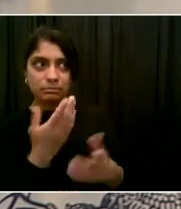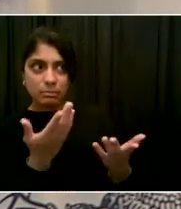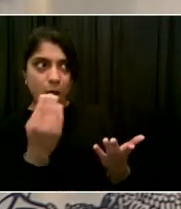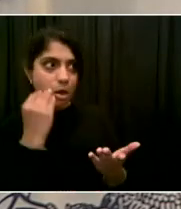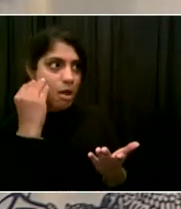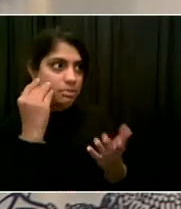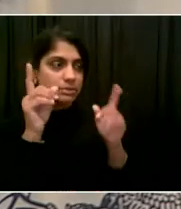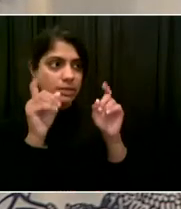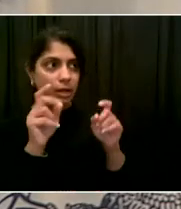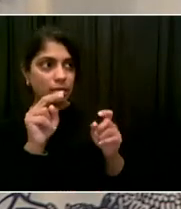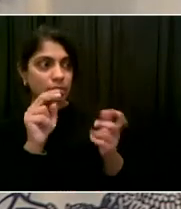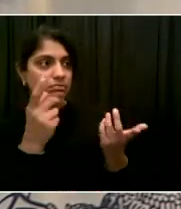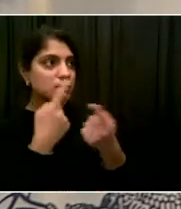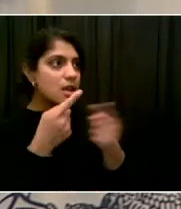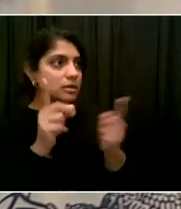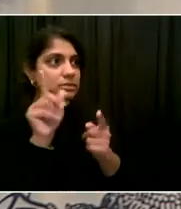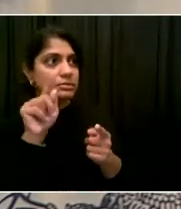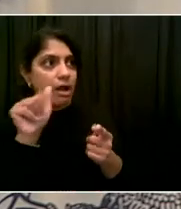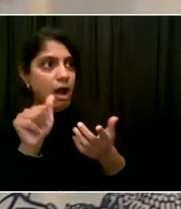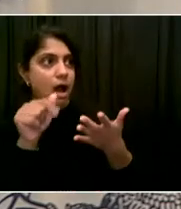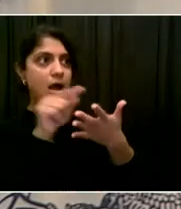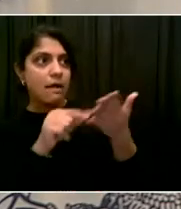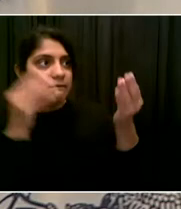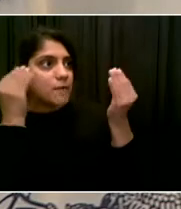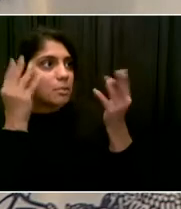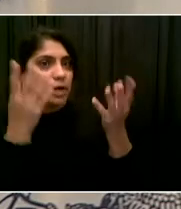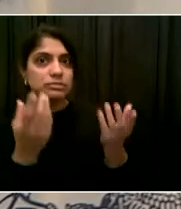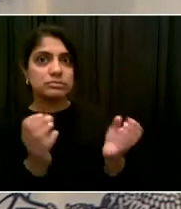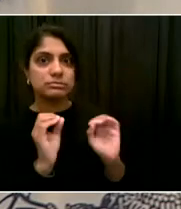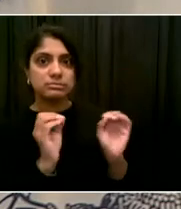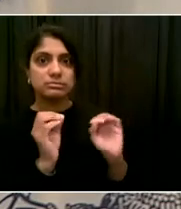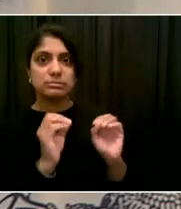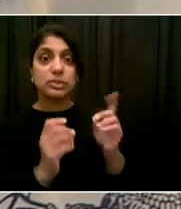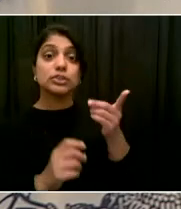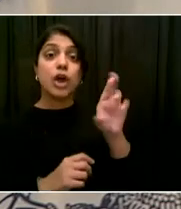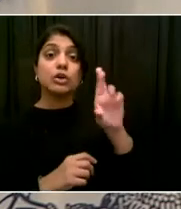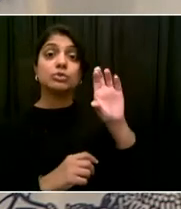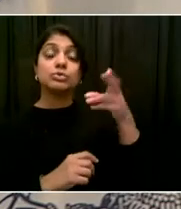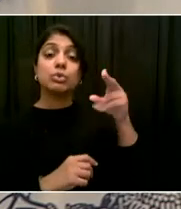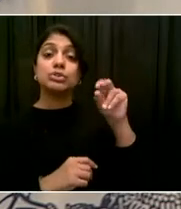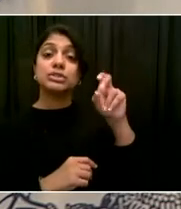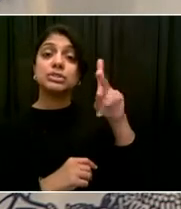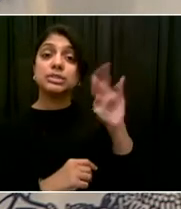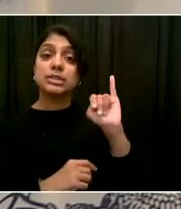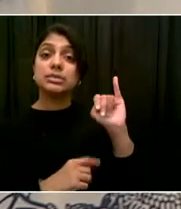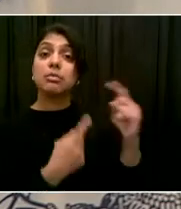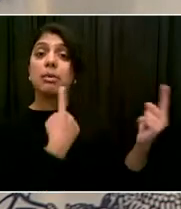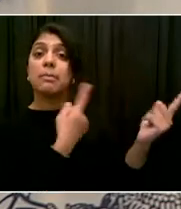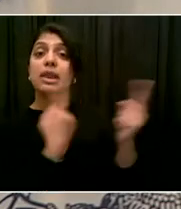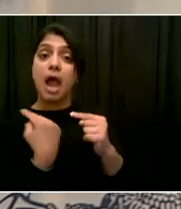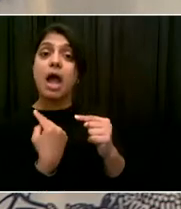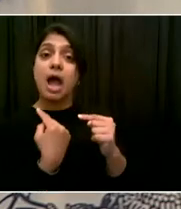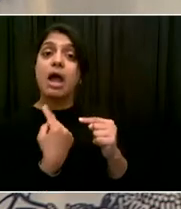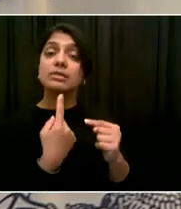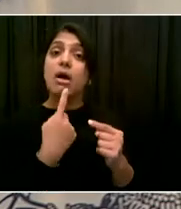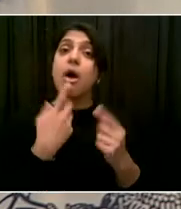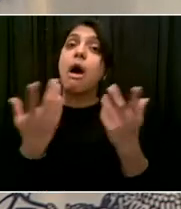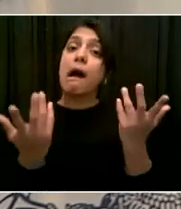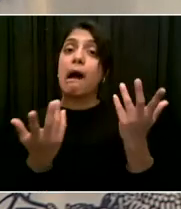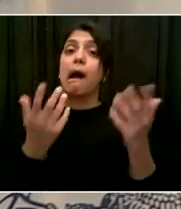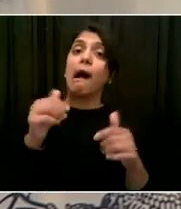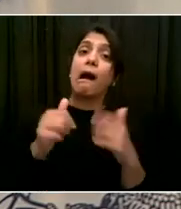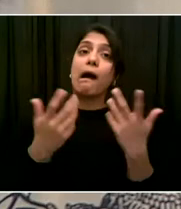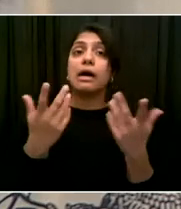were uncomfortable with the fact that the city was using PCR testing in the schools, and then to introduce this other